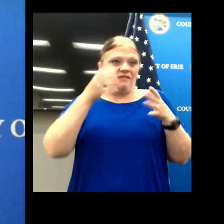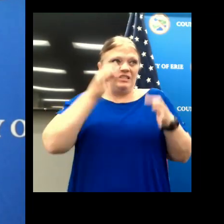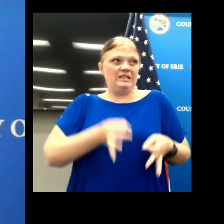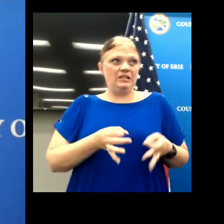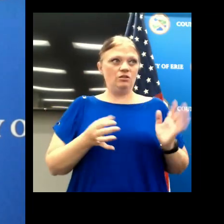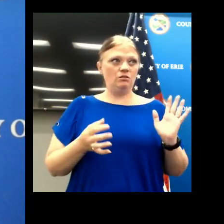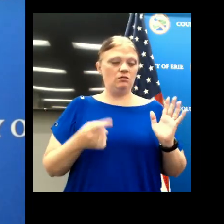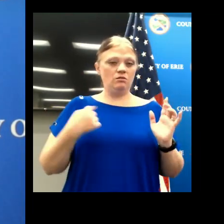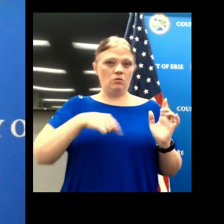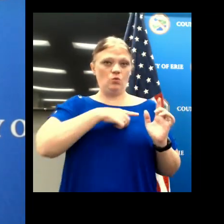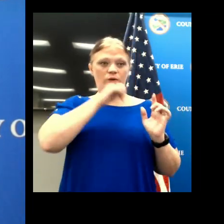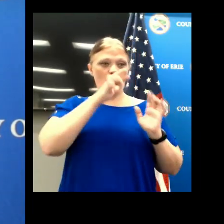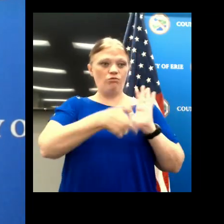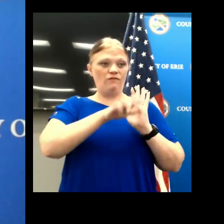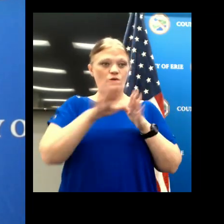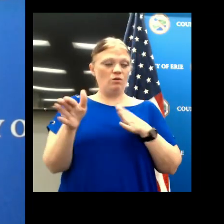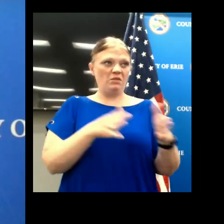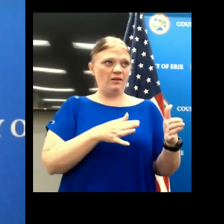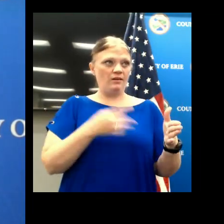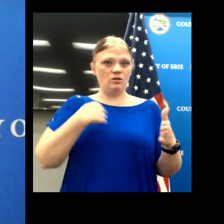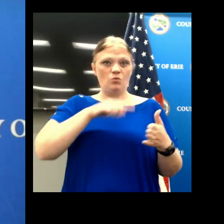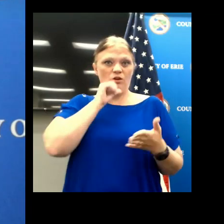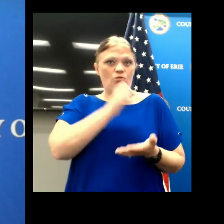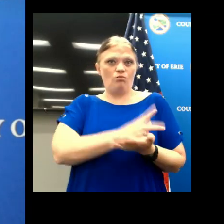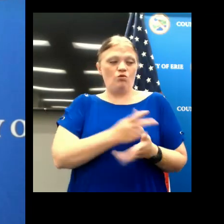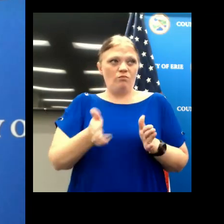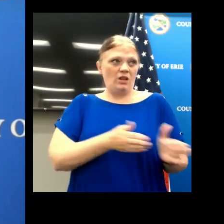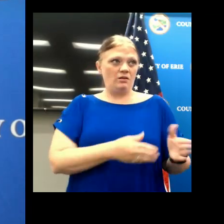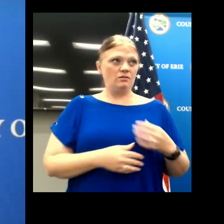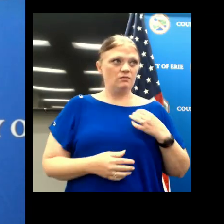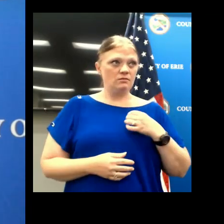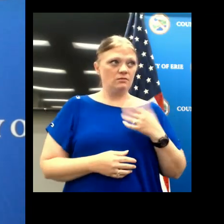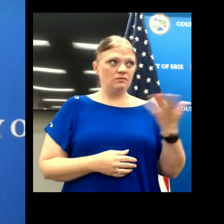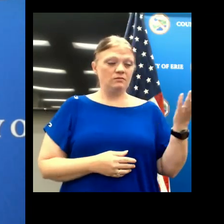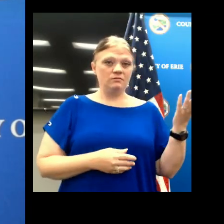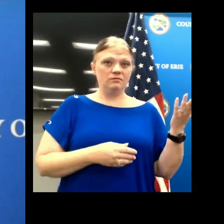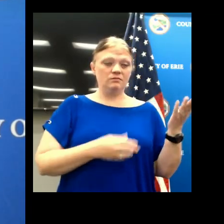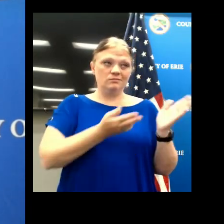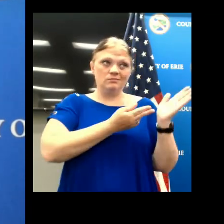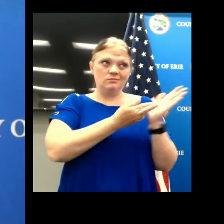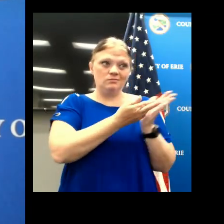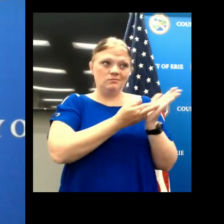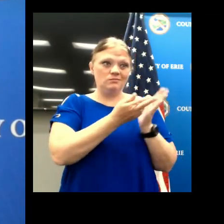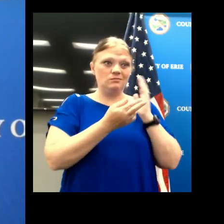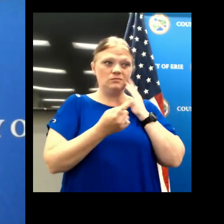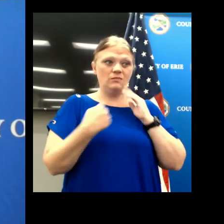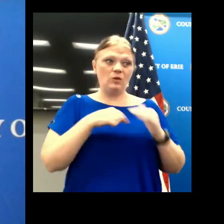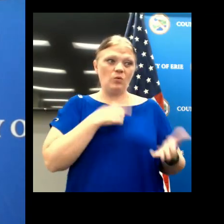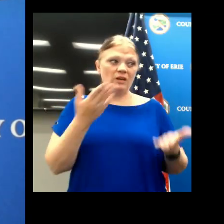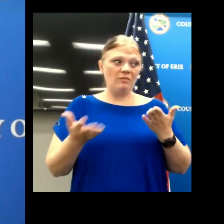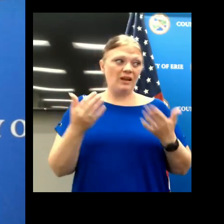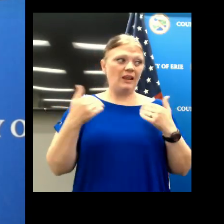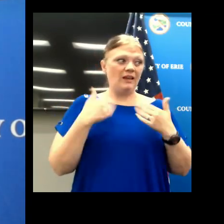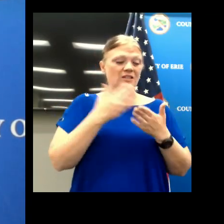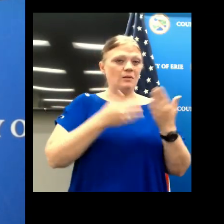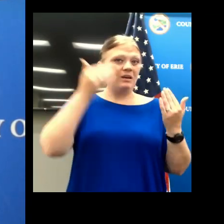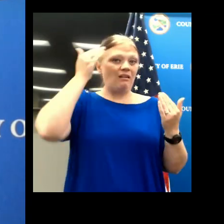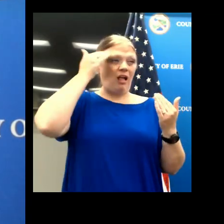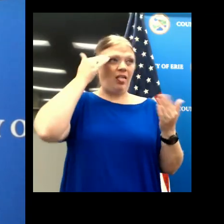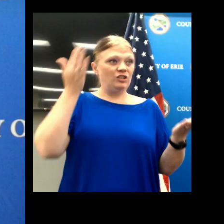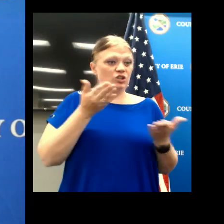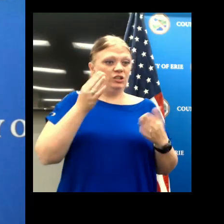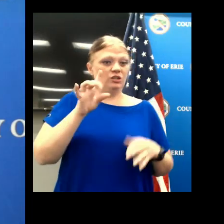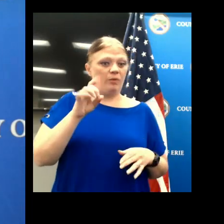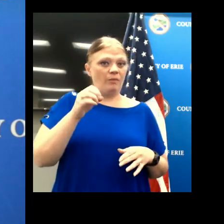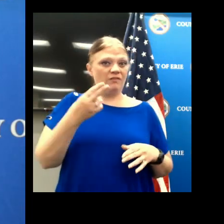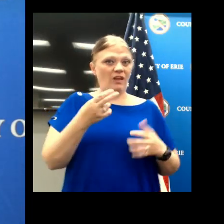get to review the plans, and we don't approve them. And to tell you the truth, we may have some knowledge here in the Department of Health